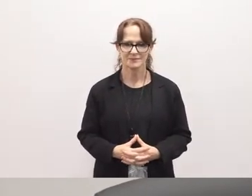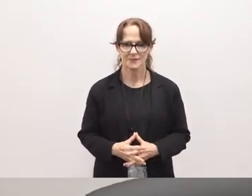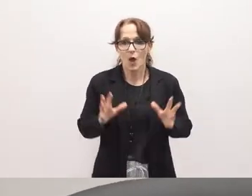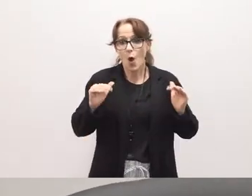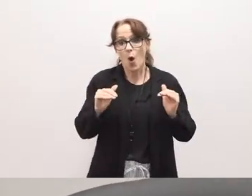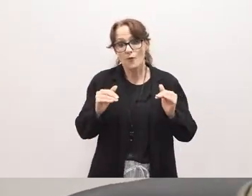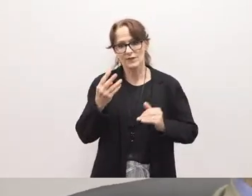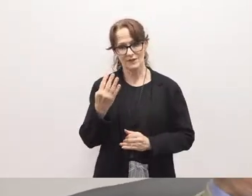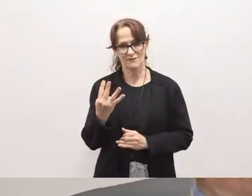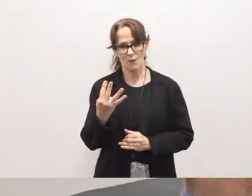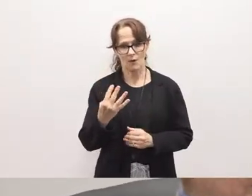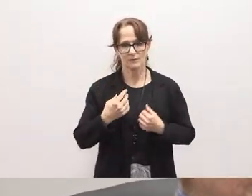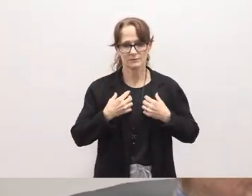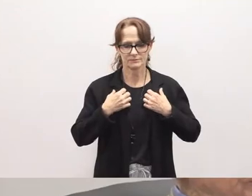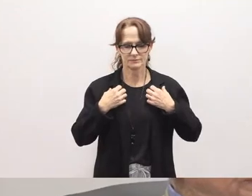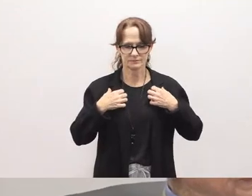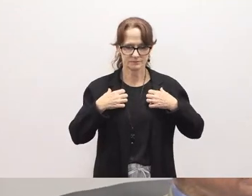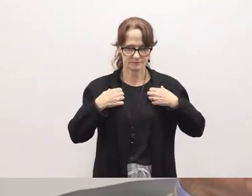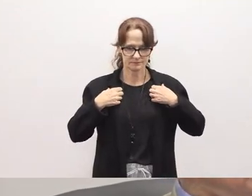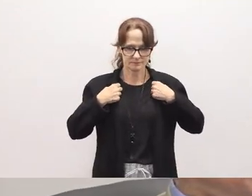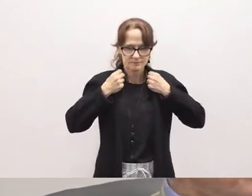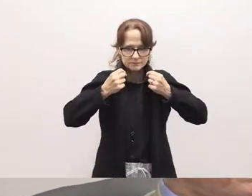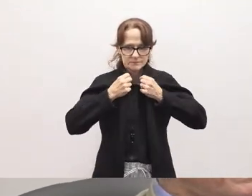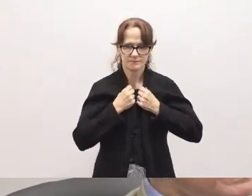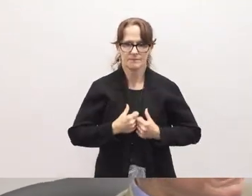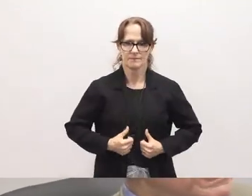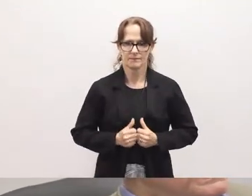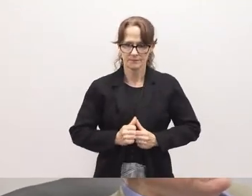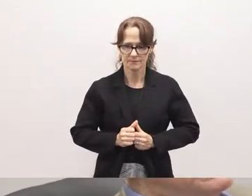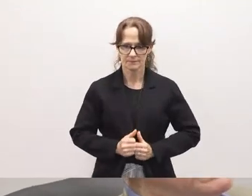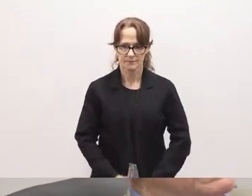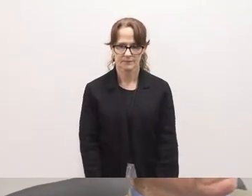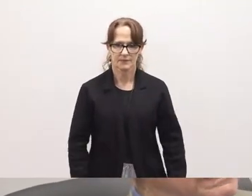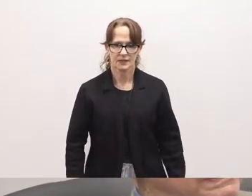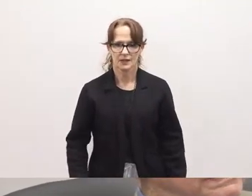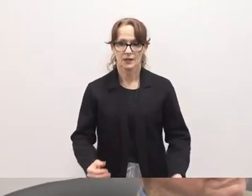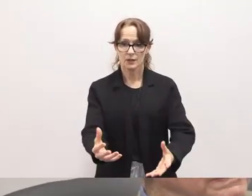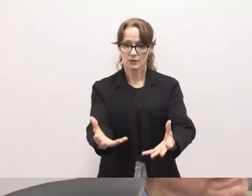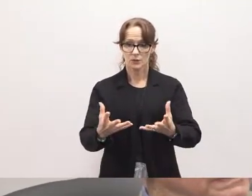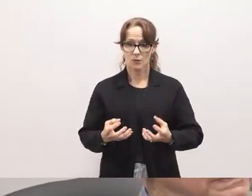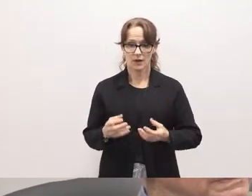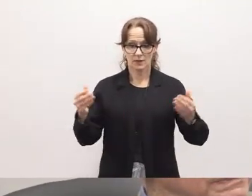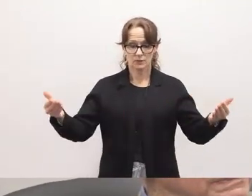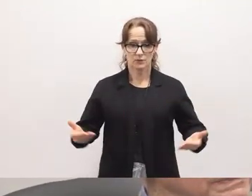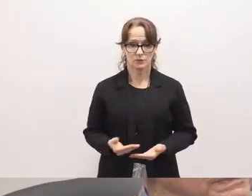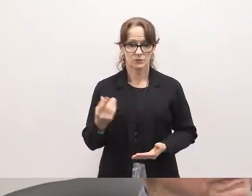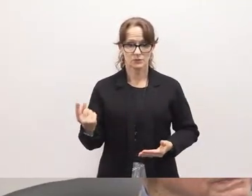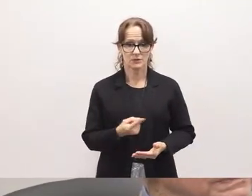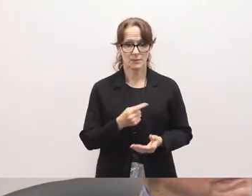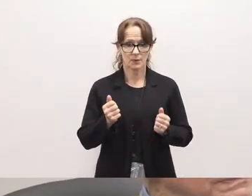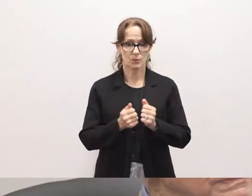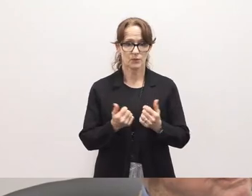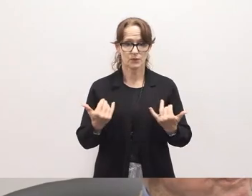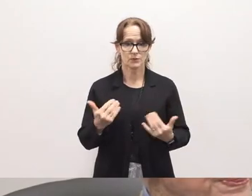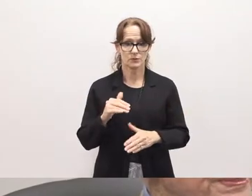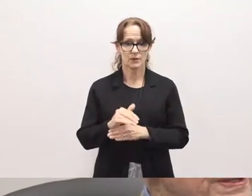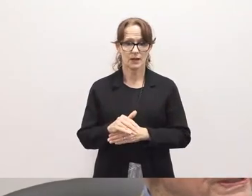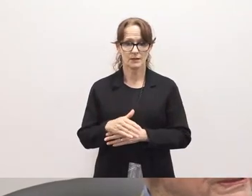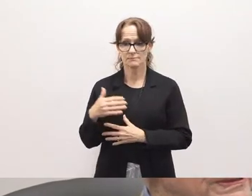Hopefully 4. Okay. Well, would you like to introduce somebody who's come with you